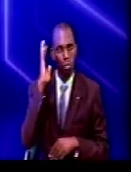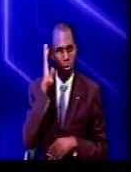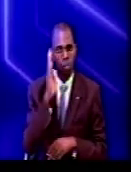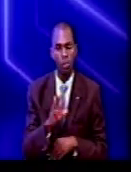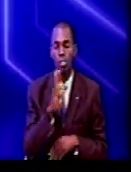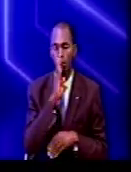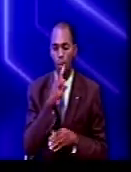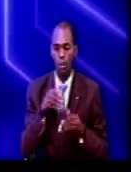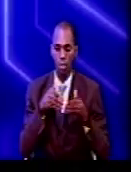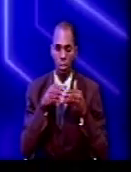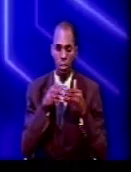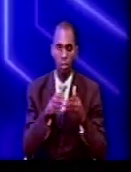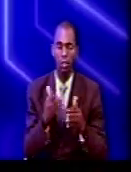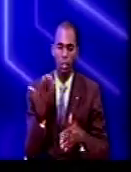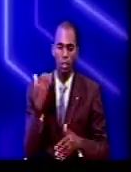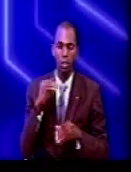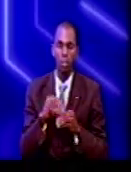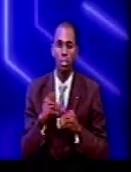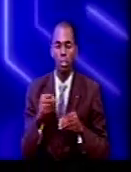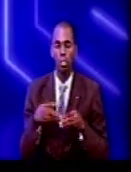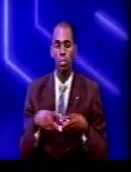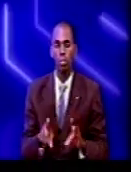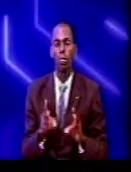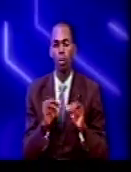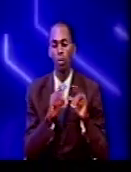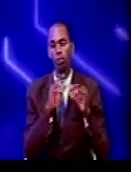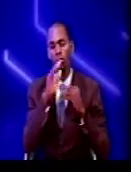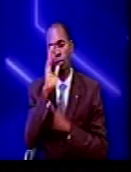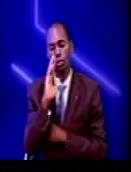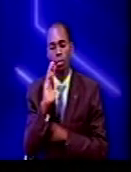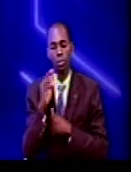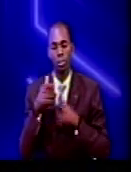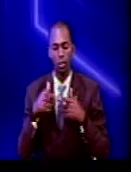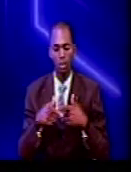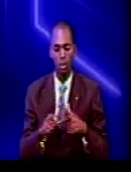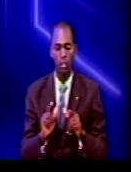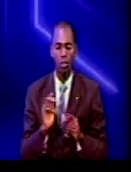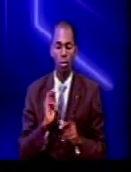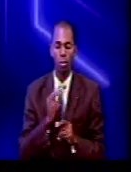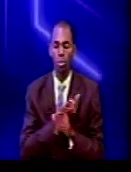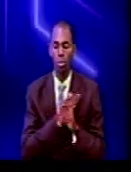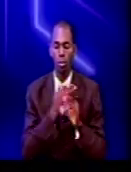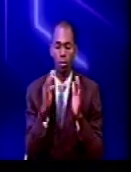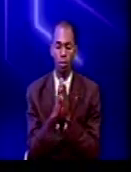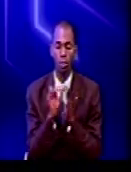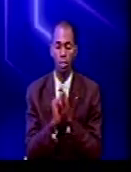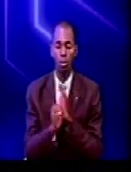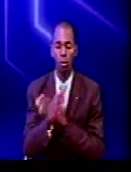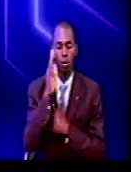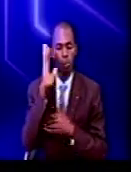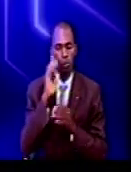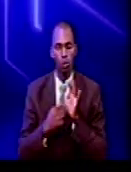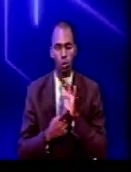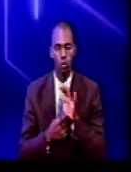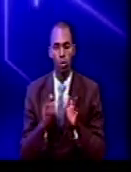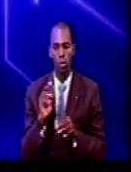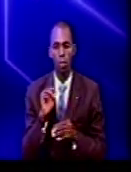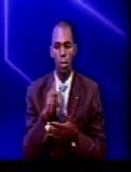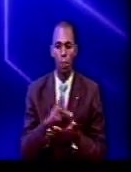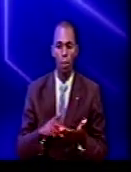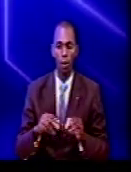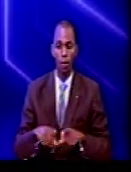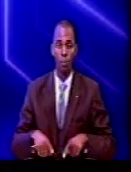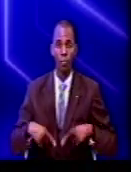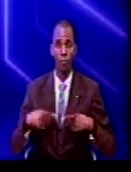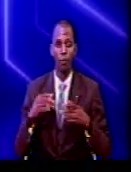nation, by the grace of God, they will seek to be led in the way of God. Let's pray